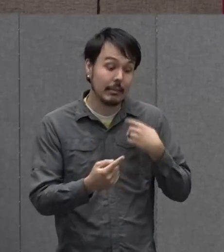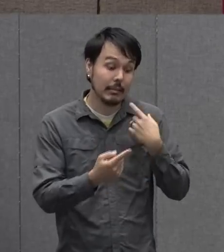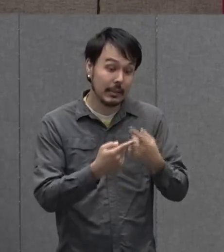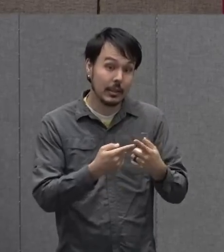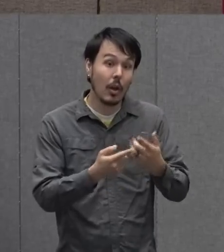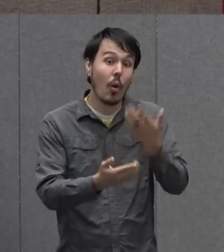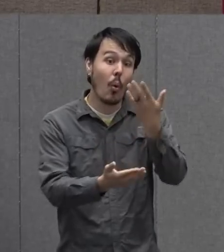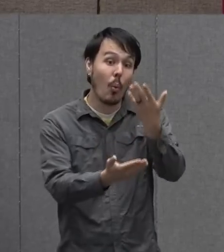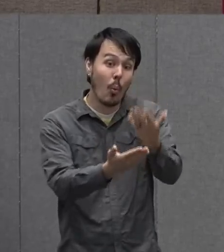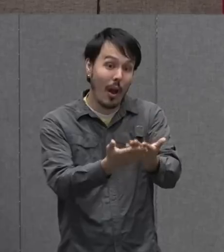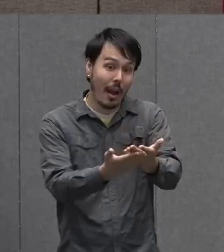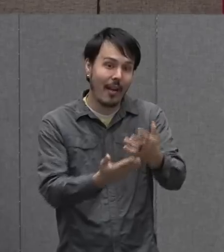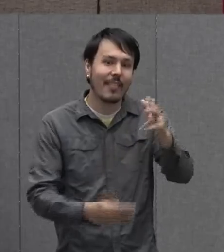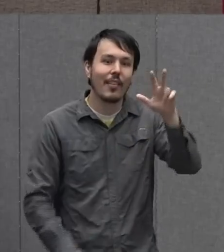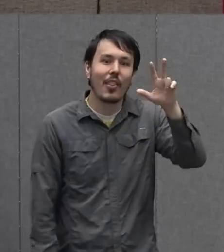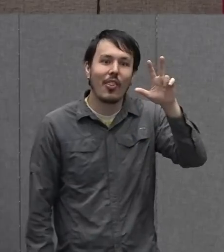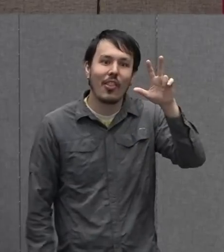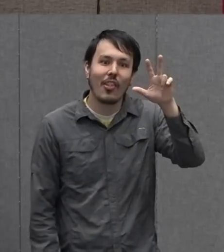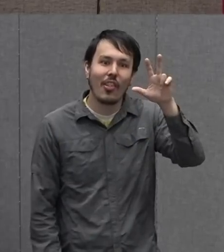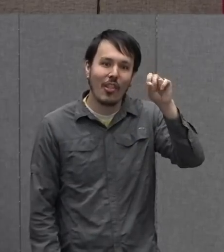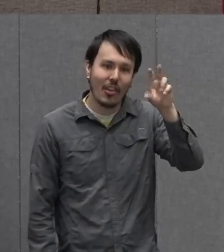are 31 days in May.